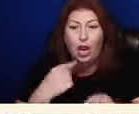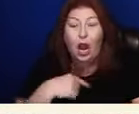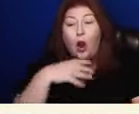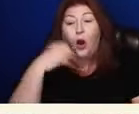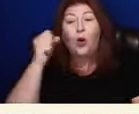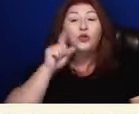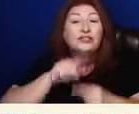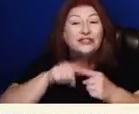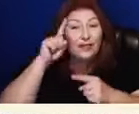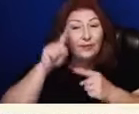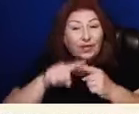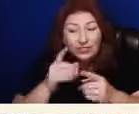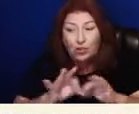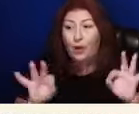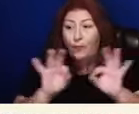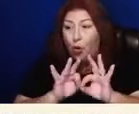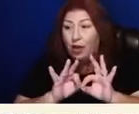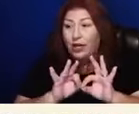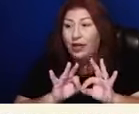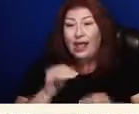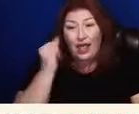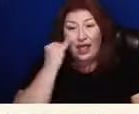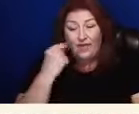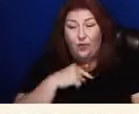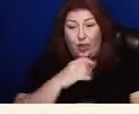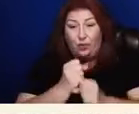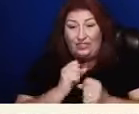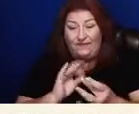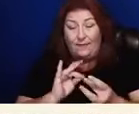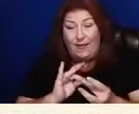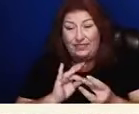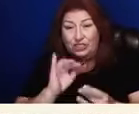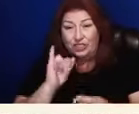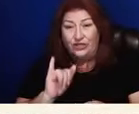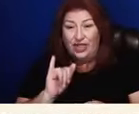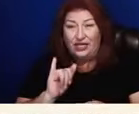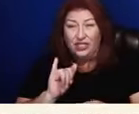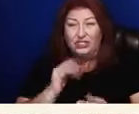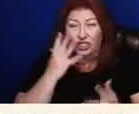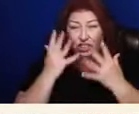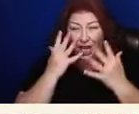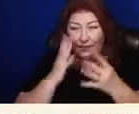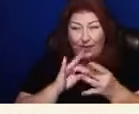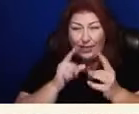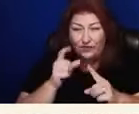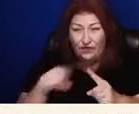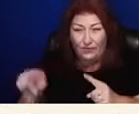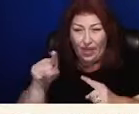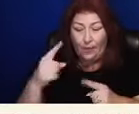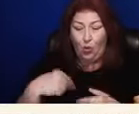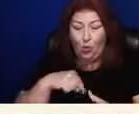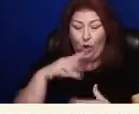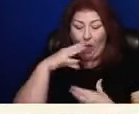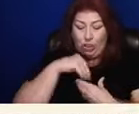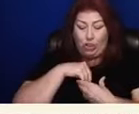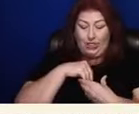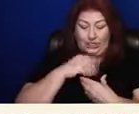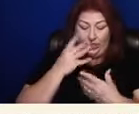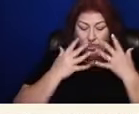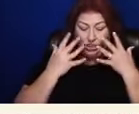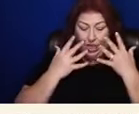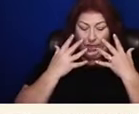so important. And if we receive a message that is a shaming message from them, we internalize it as shame. Not that,